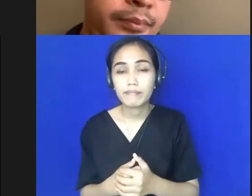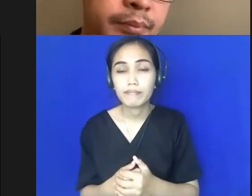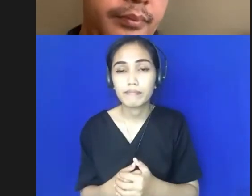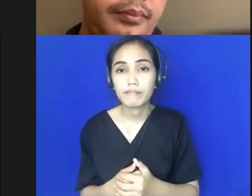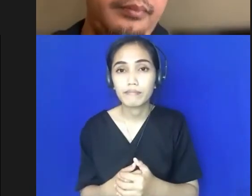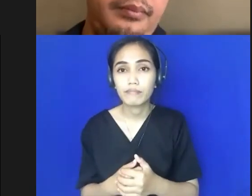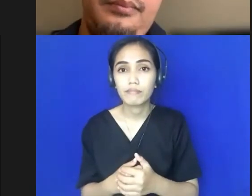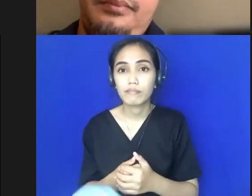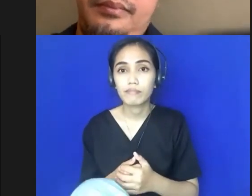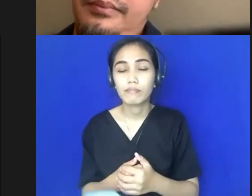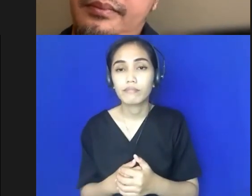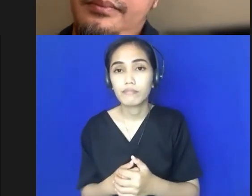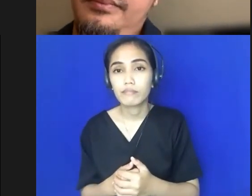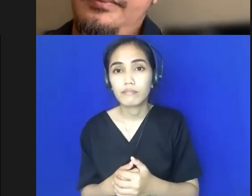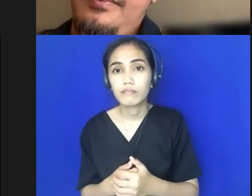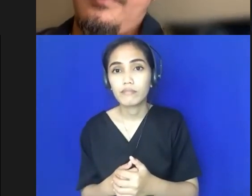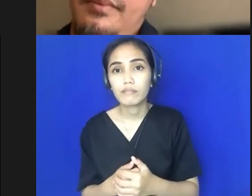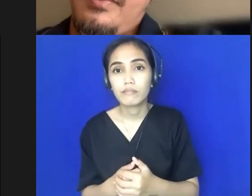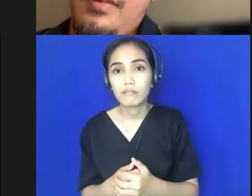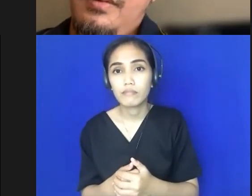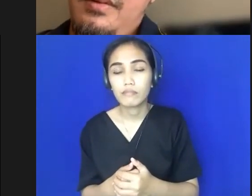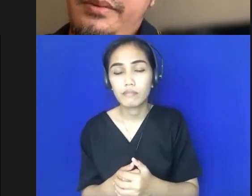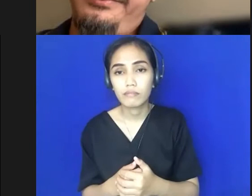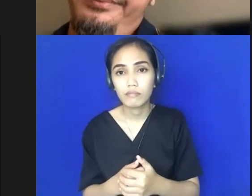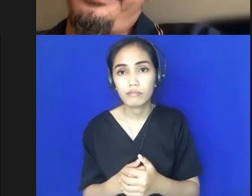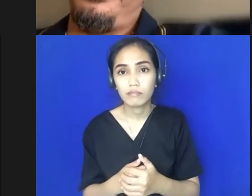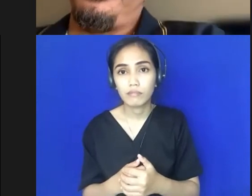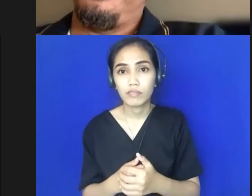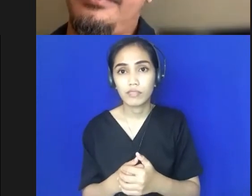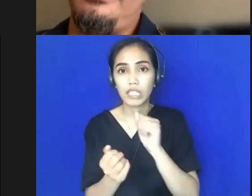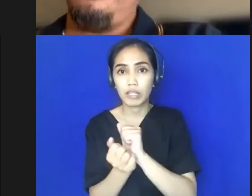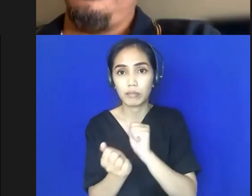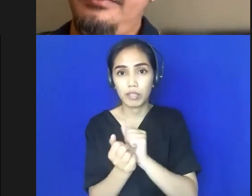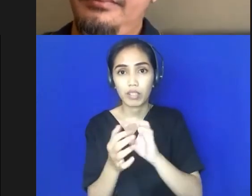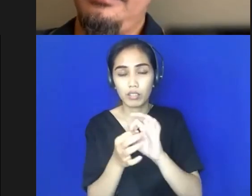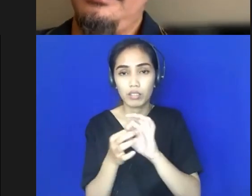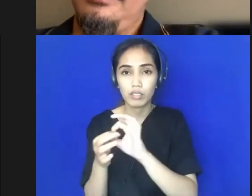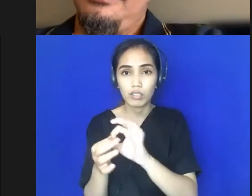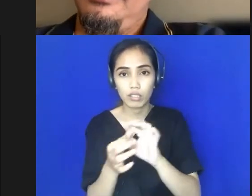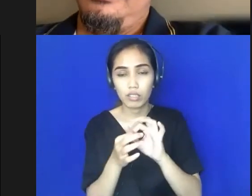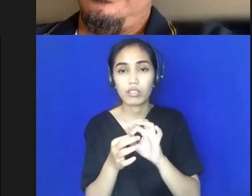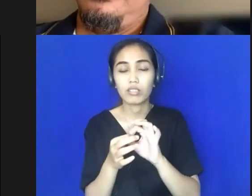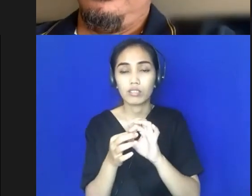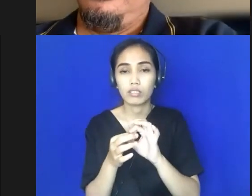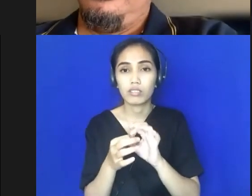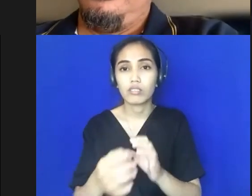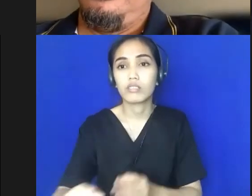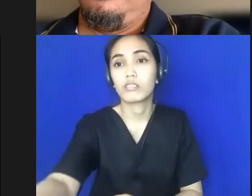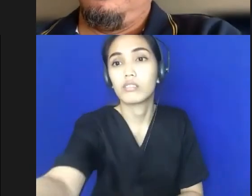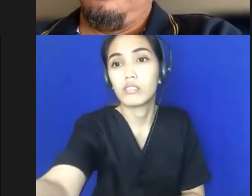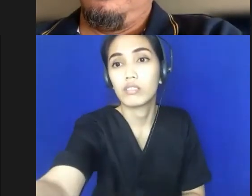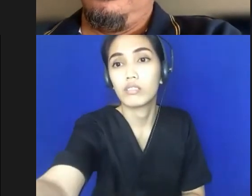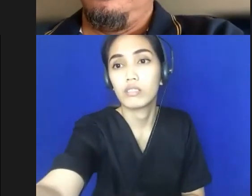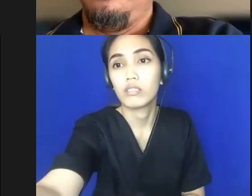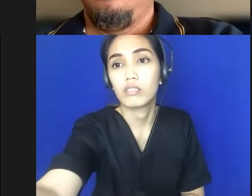Oh, well, yes, just that of course we are working with Mitra Youth to finalise their completion report, which has got all the results and